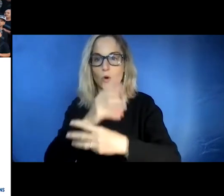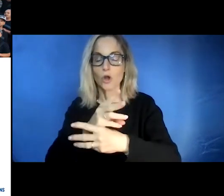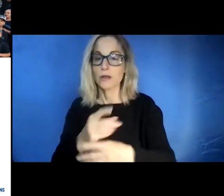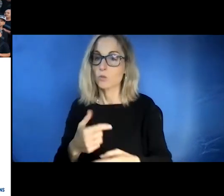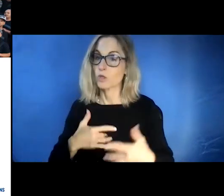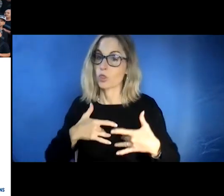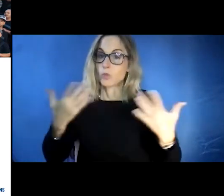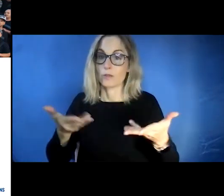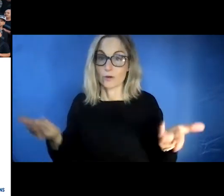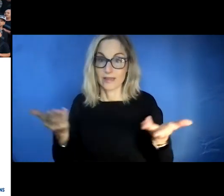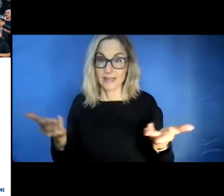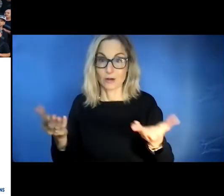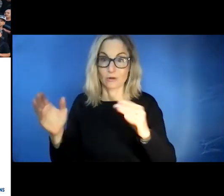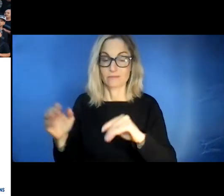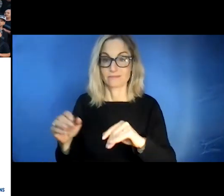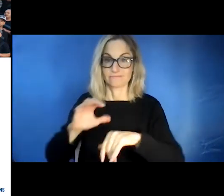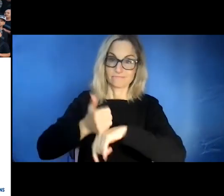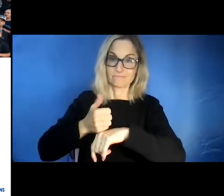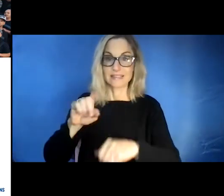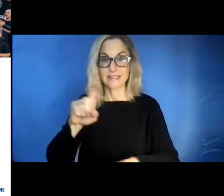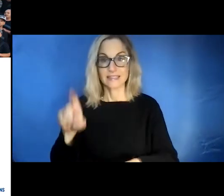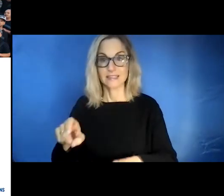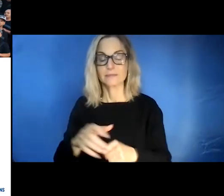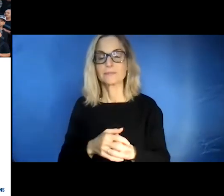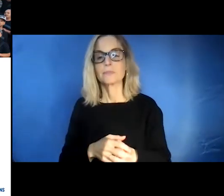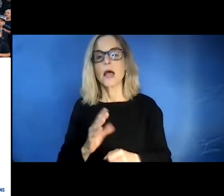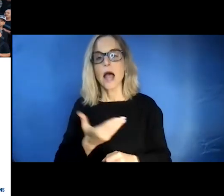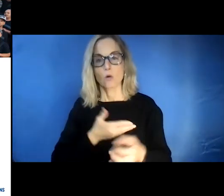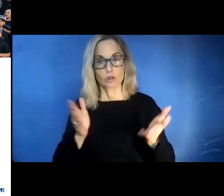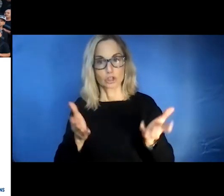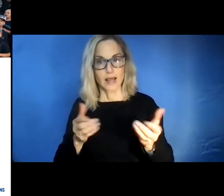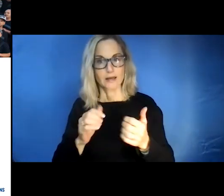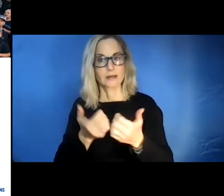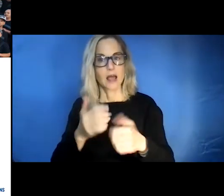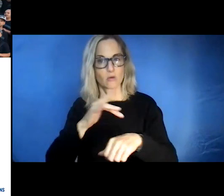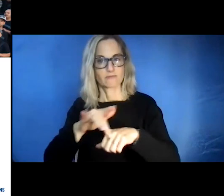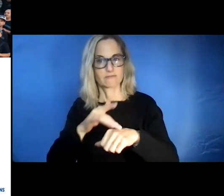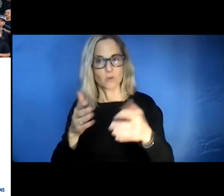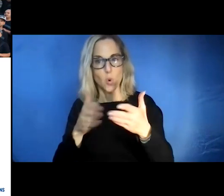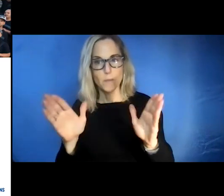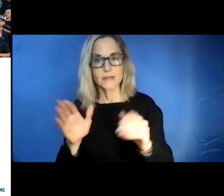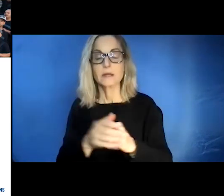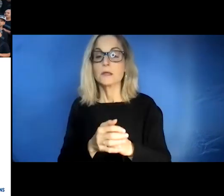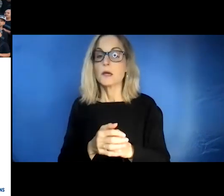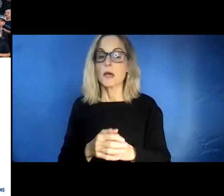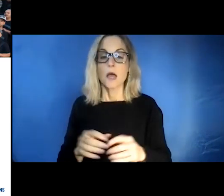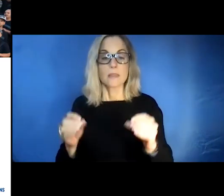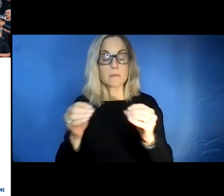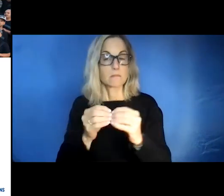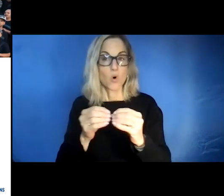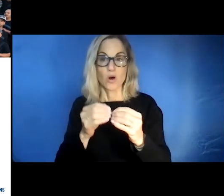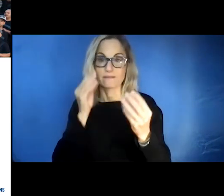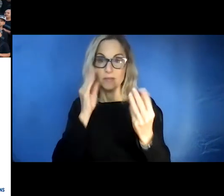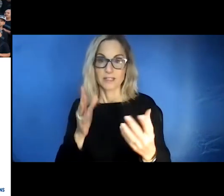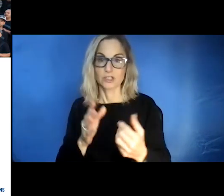take a look at that link. You can find it in the chat room as well. Chat is now open, and you can get additional information there. If you have any questions, then